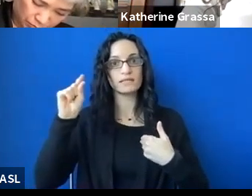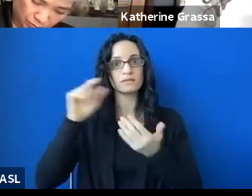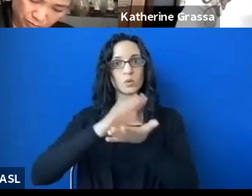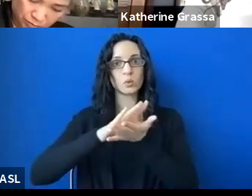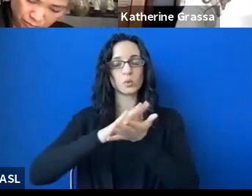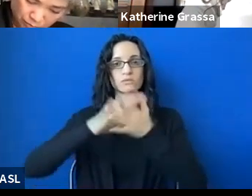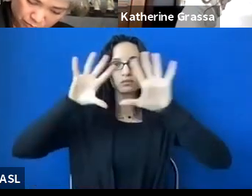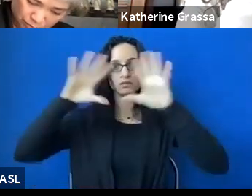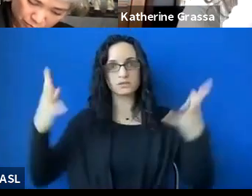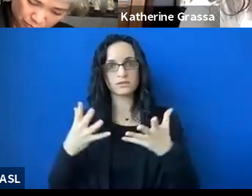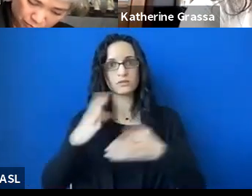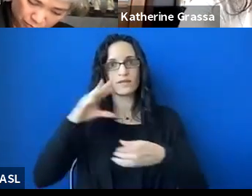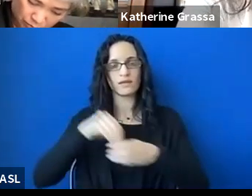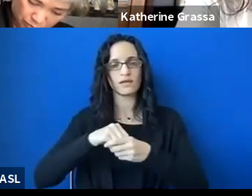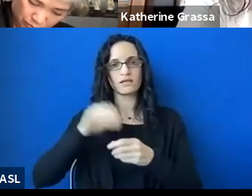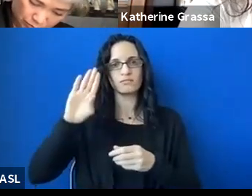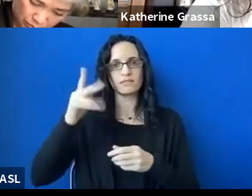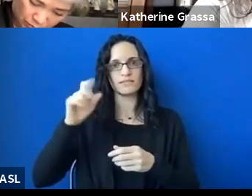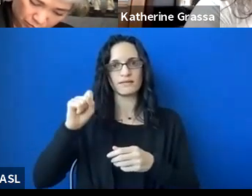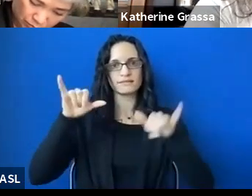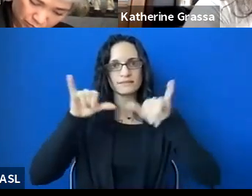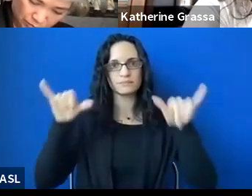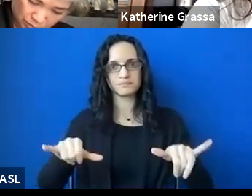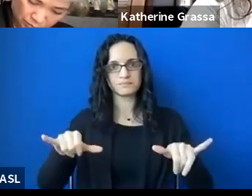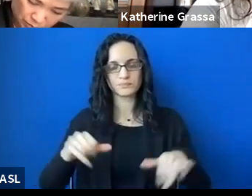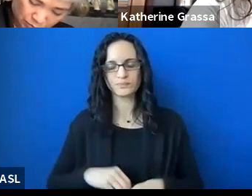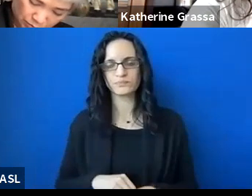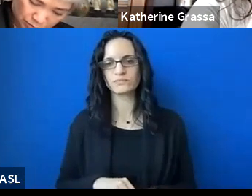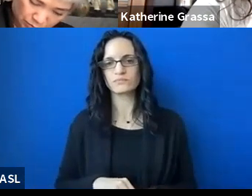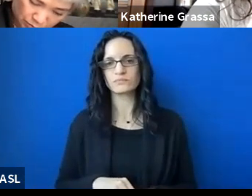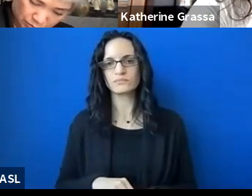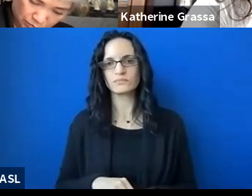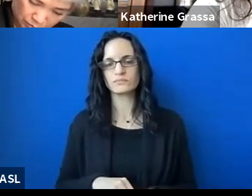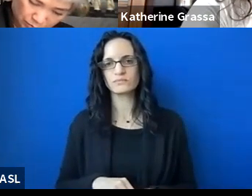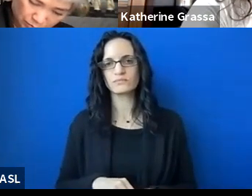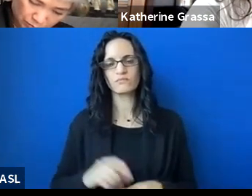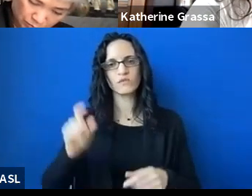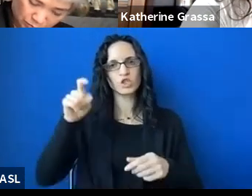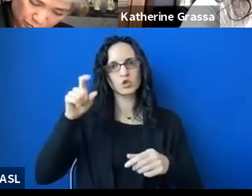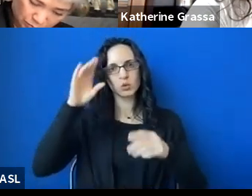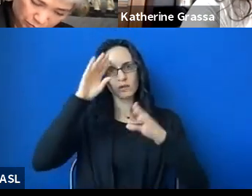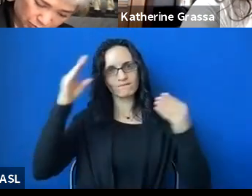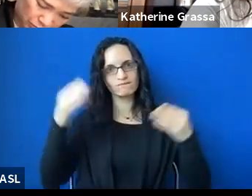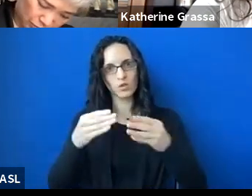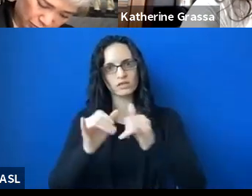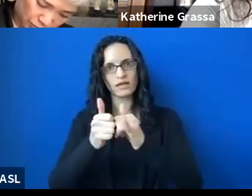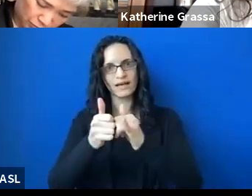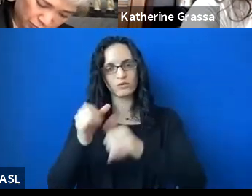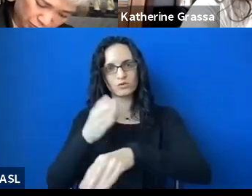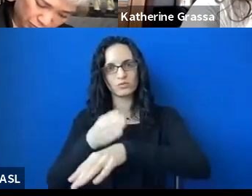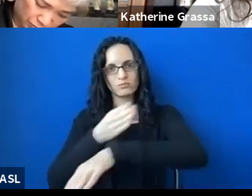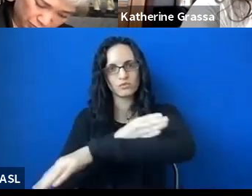Boston school systems. And the focus should be improve the